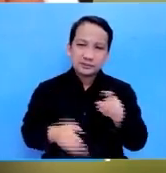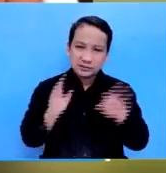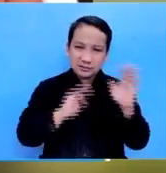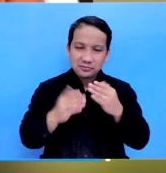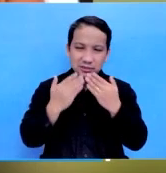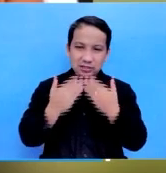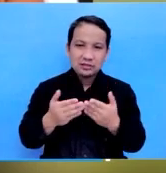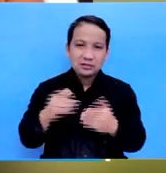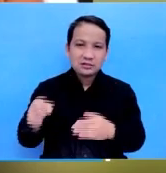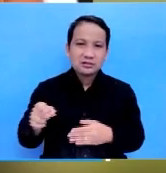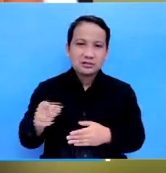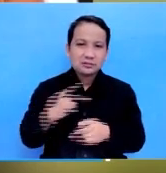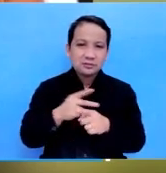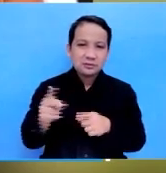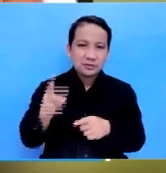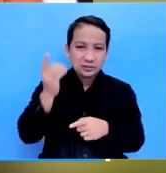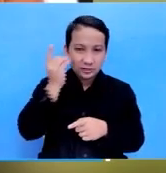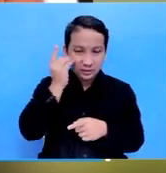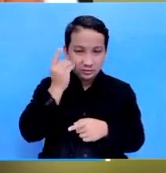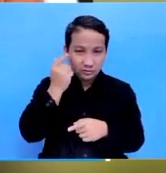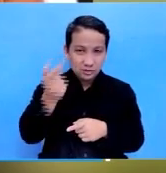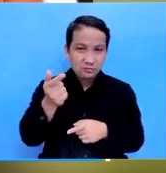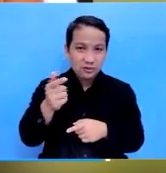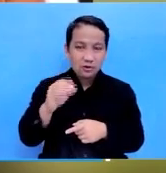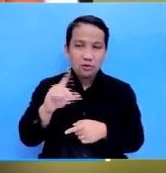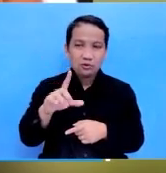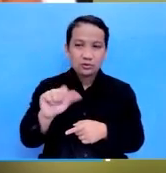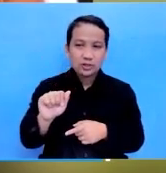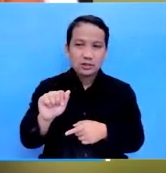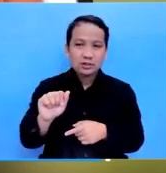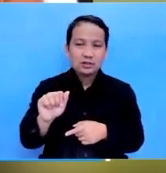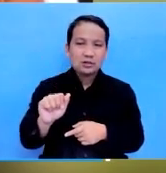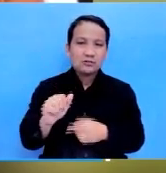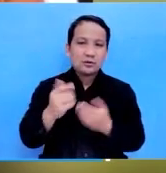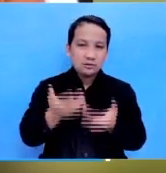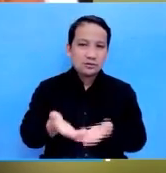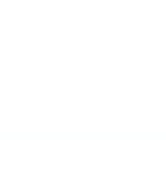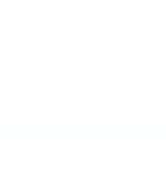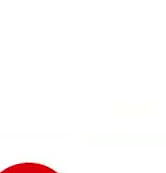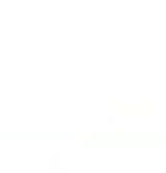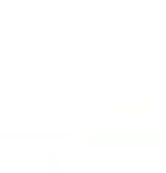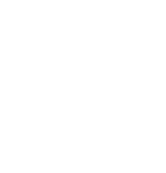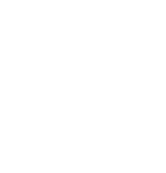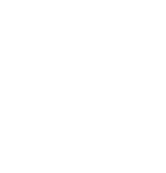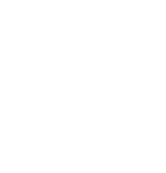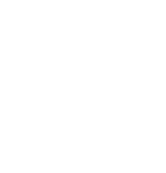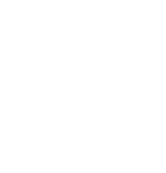salamat Professor Guido David ng OCTA Research at magpa-booster na po tayong lahat.